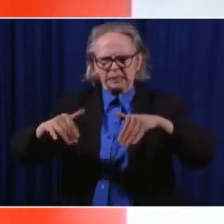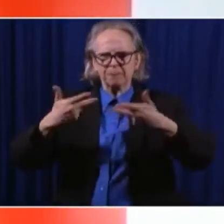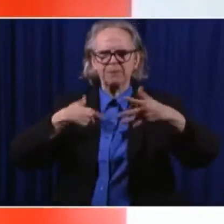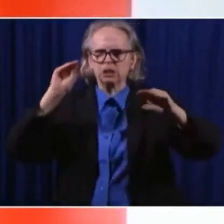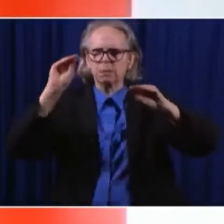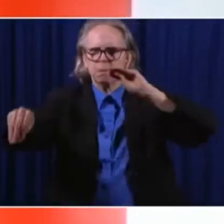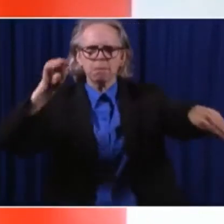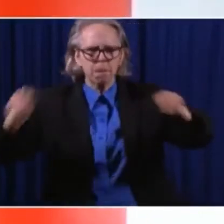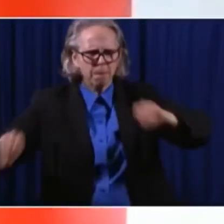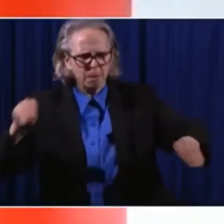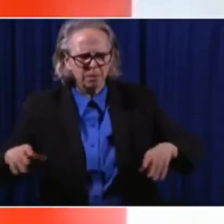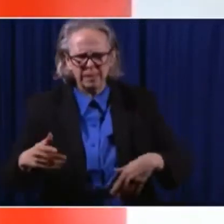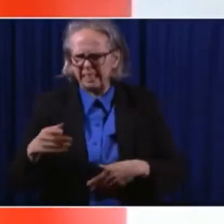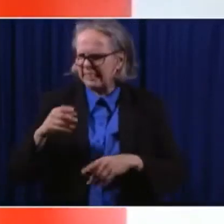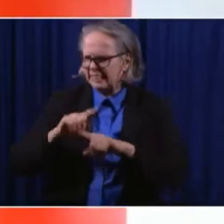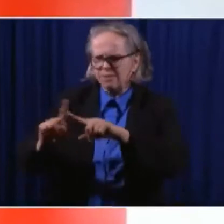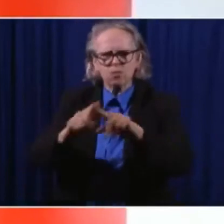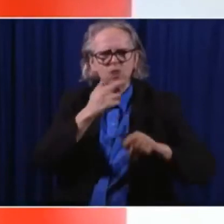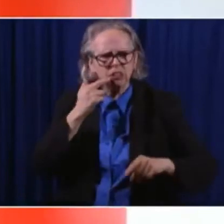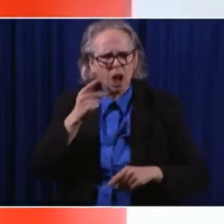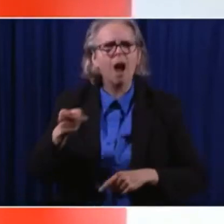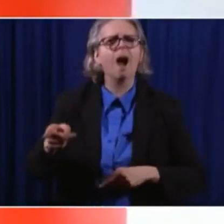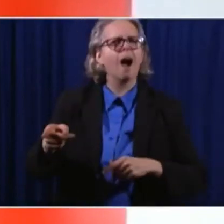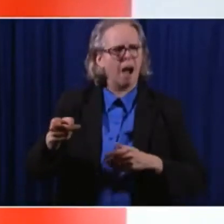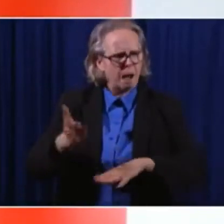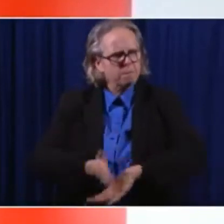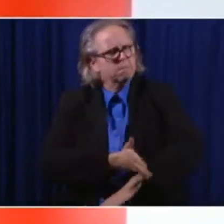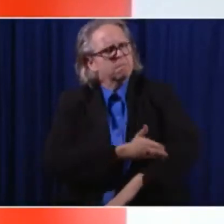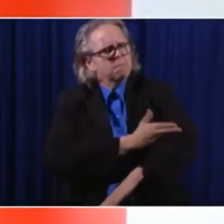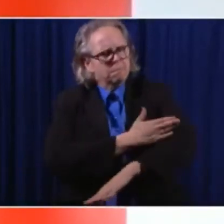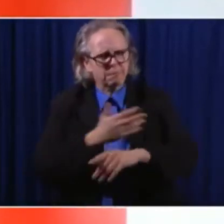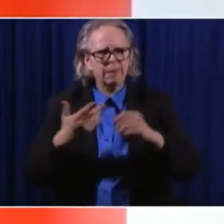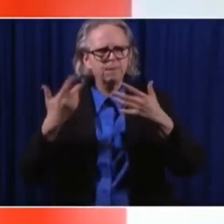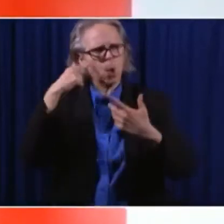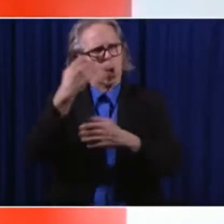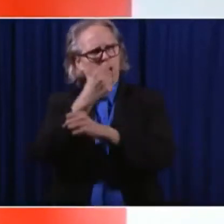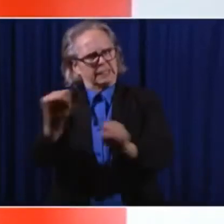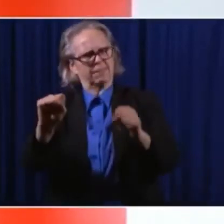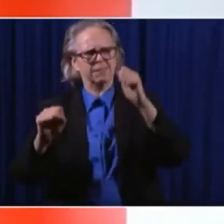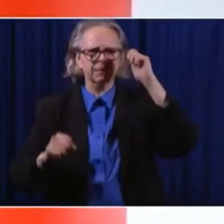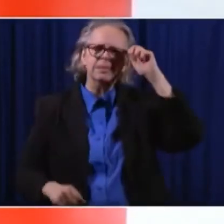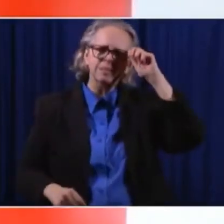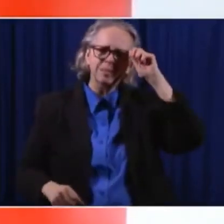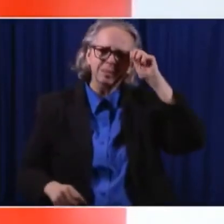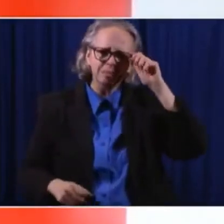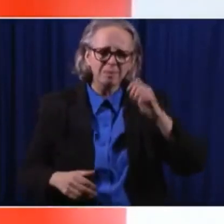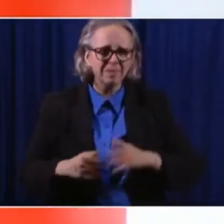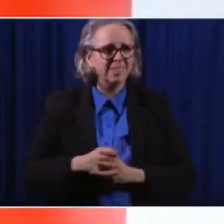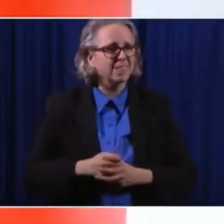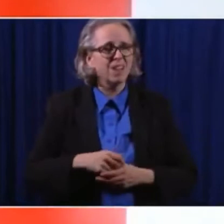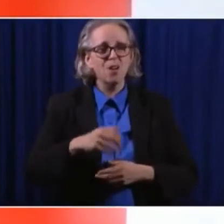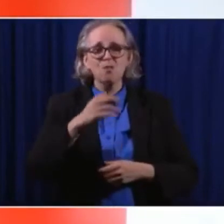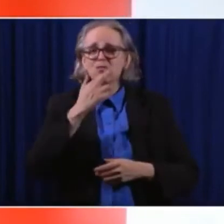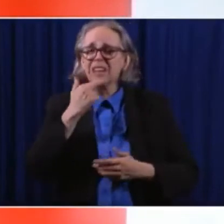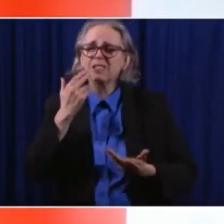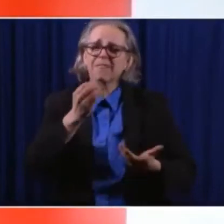great thing that we're seeing. We're really proud of the work that's being done by restaurants, food service locations, and many